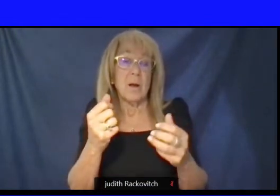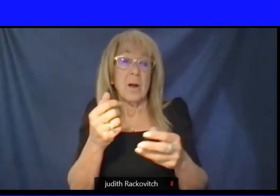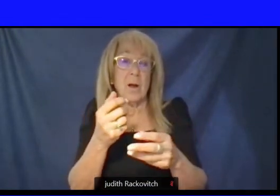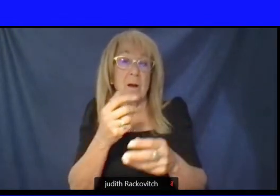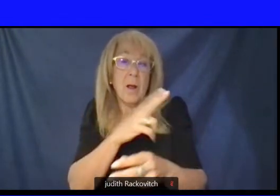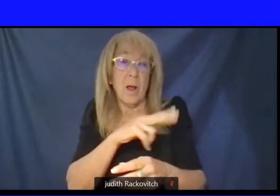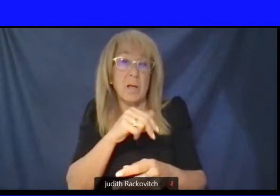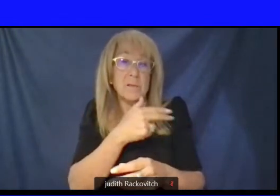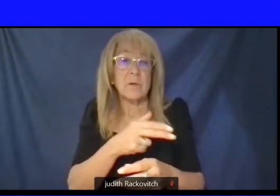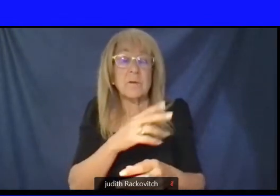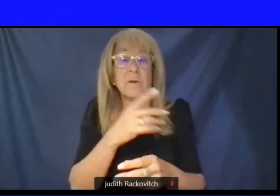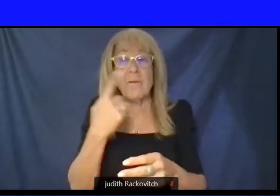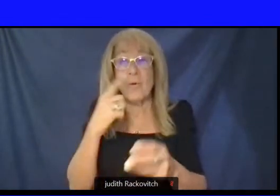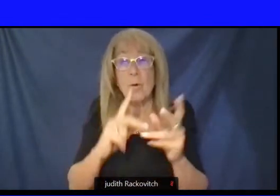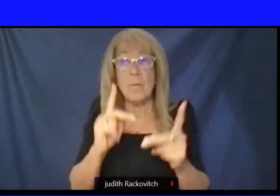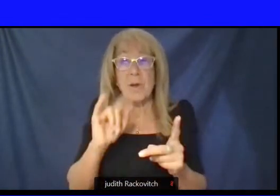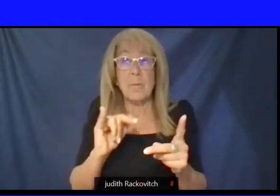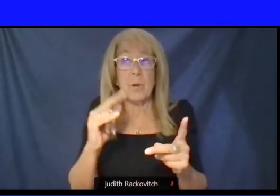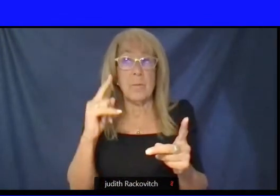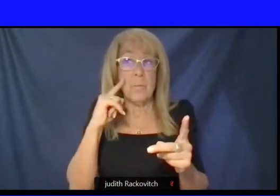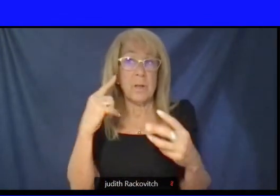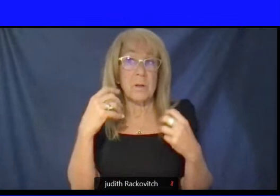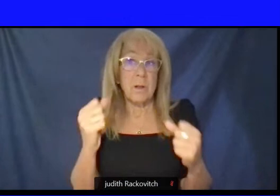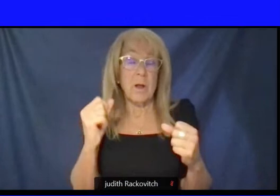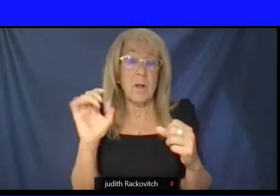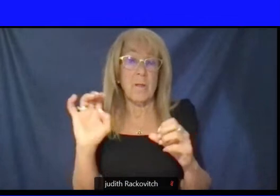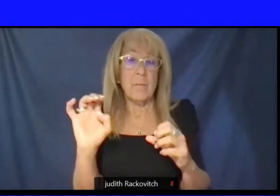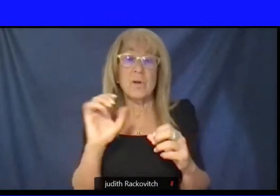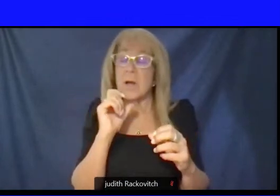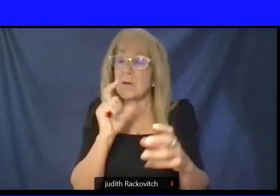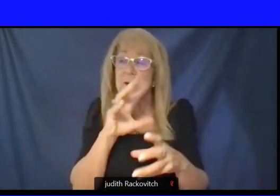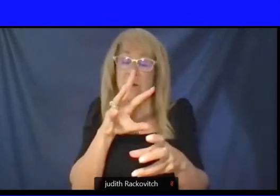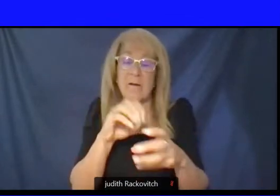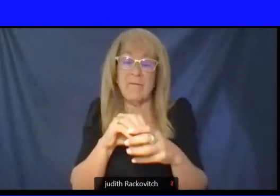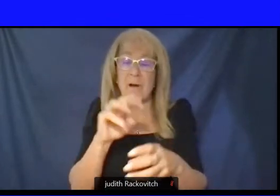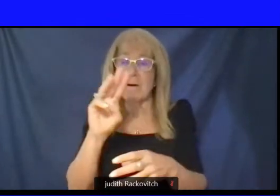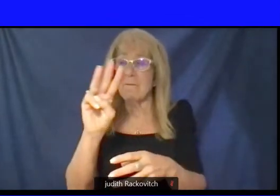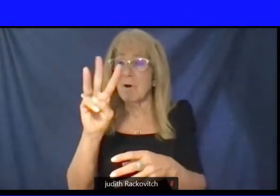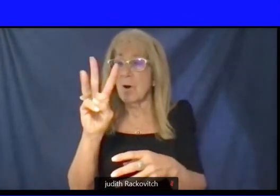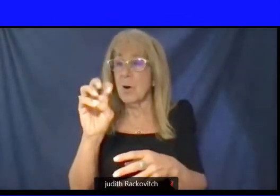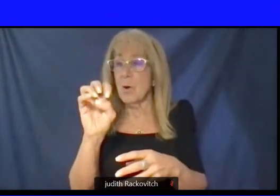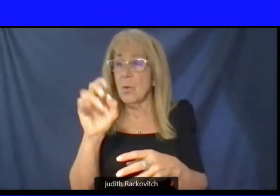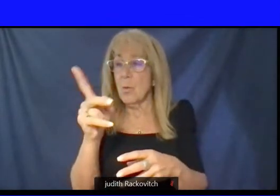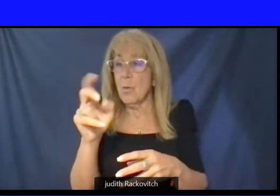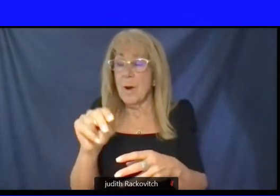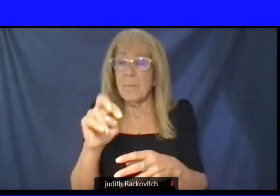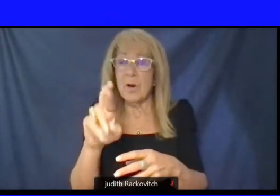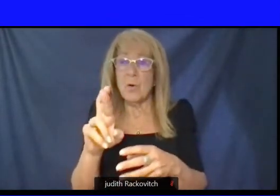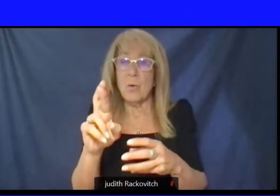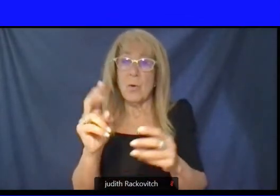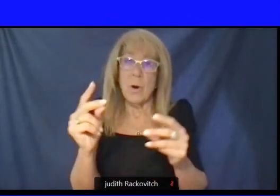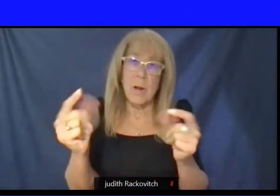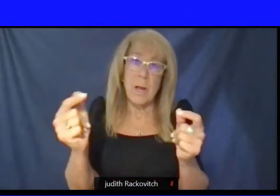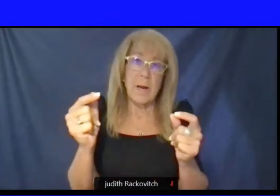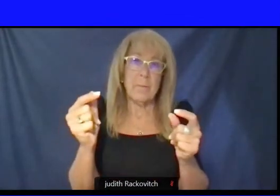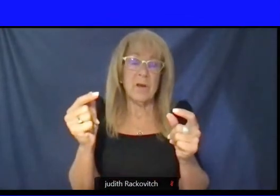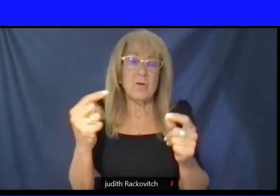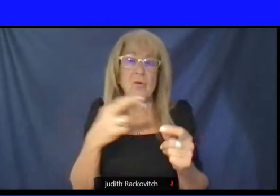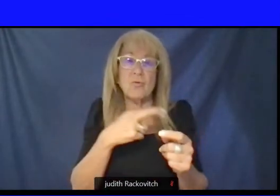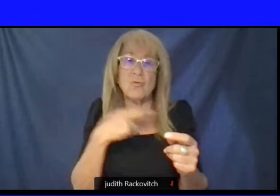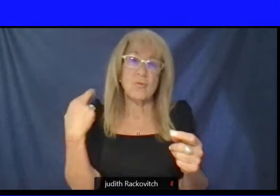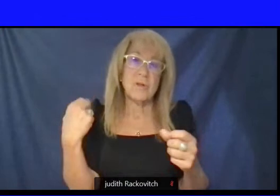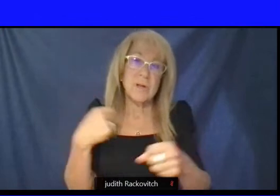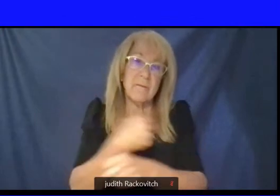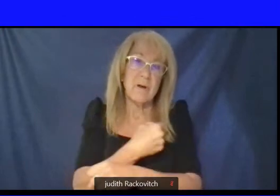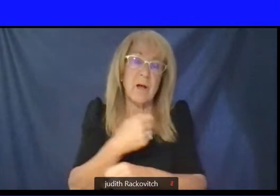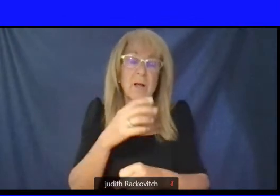We do plan to expand to another precinct in the northern Manhattan area, and eventually to